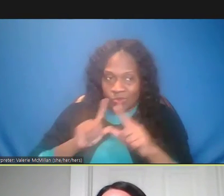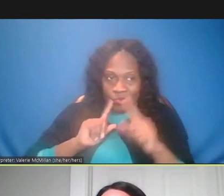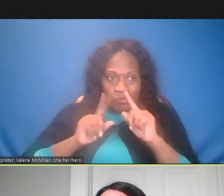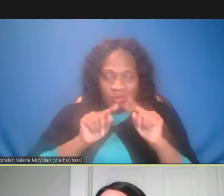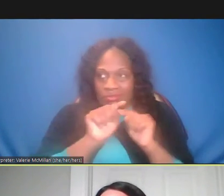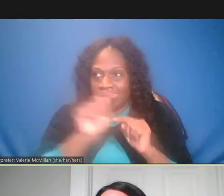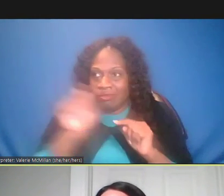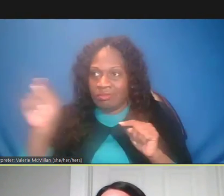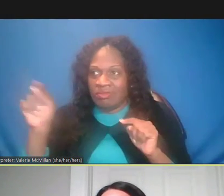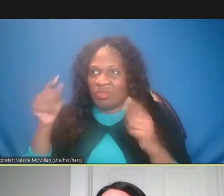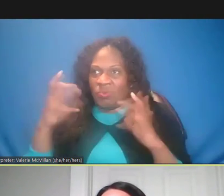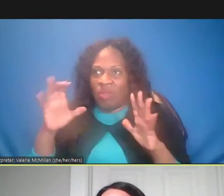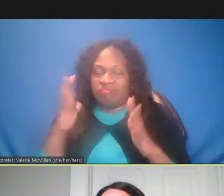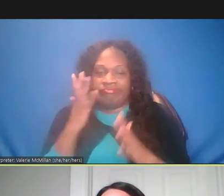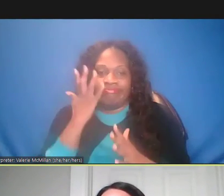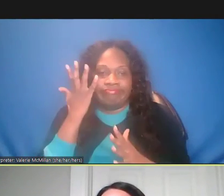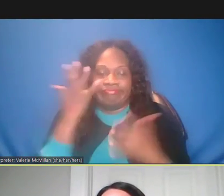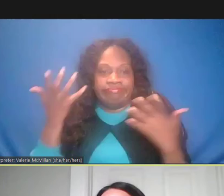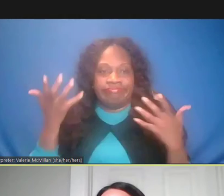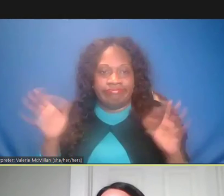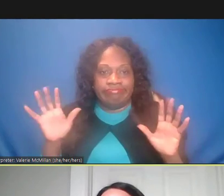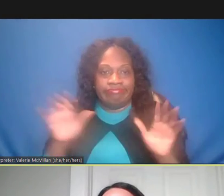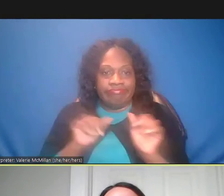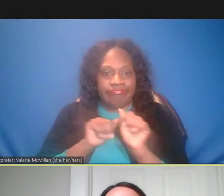others, and they don't want to be embarrassed.